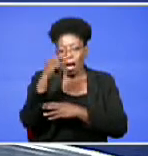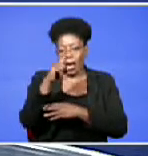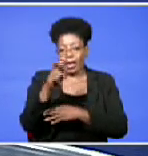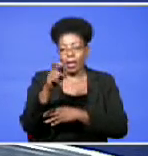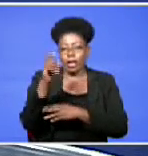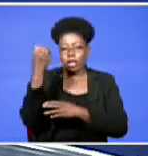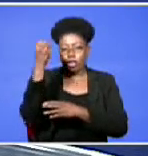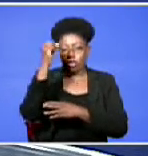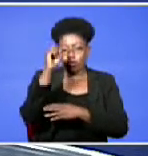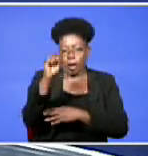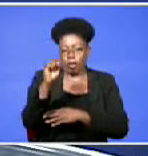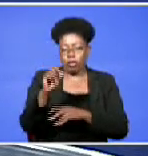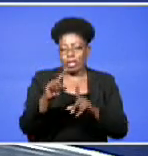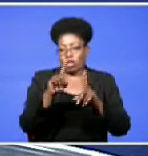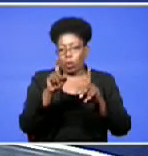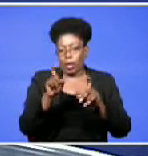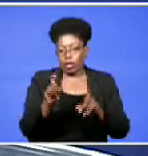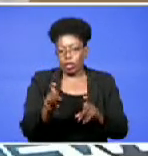poll is being questioned.